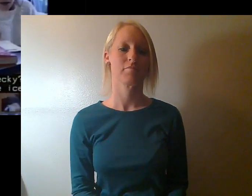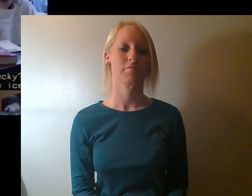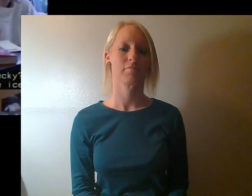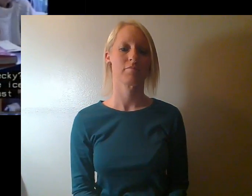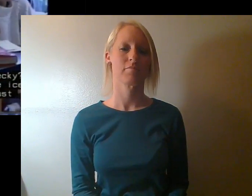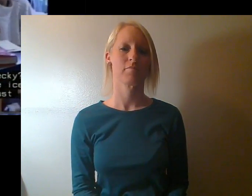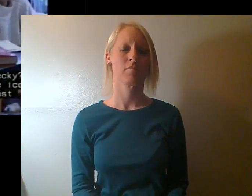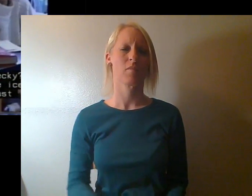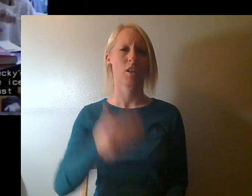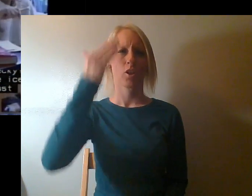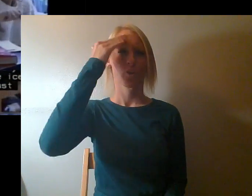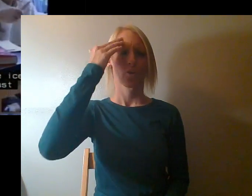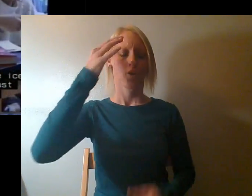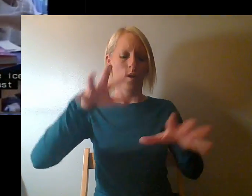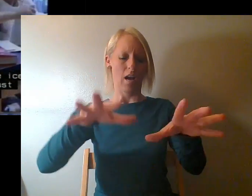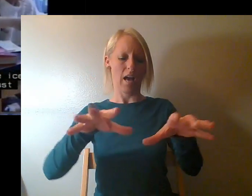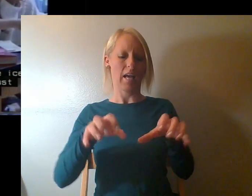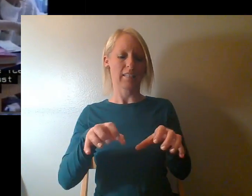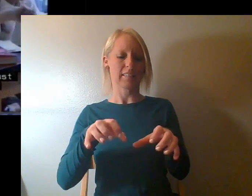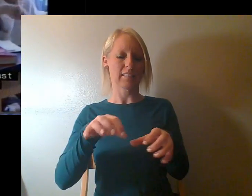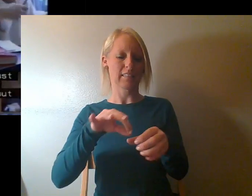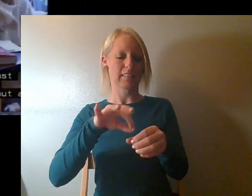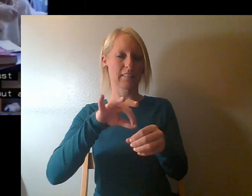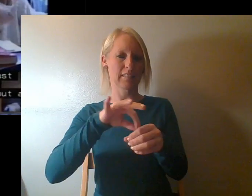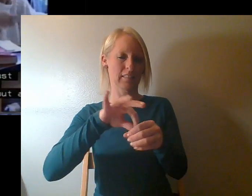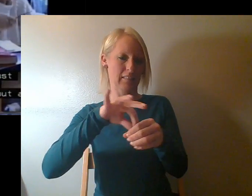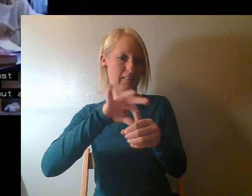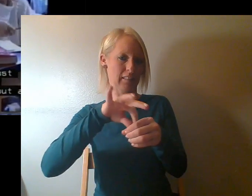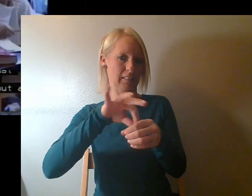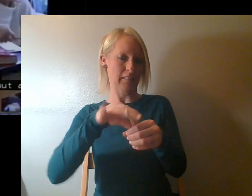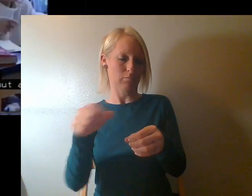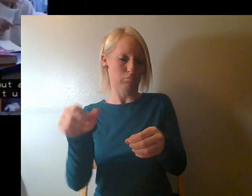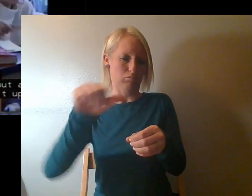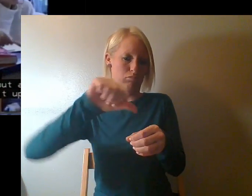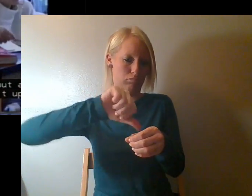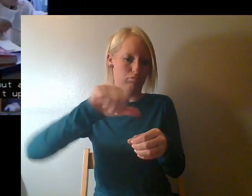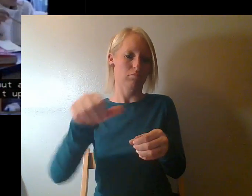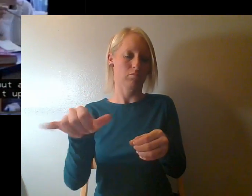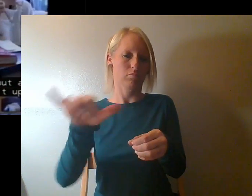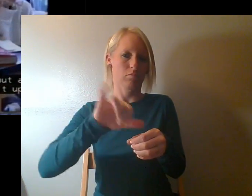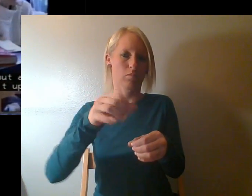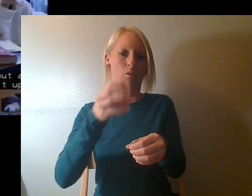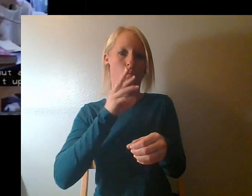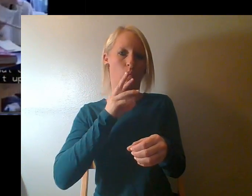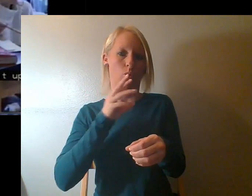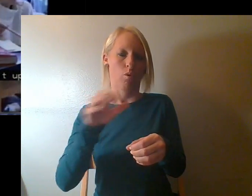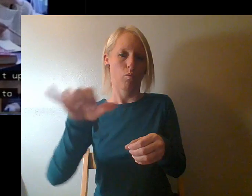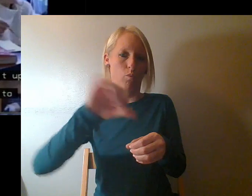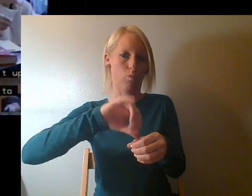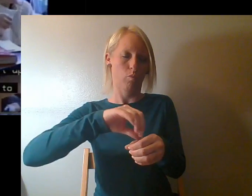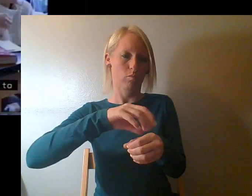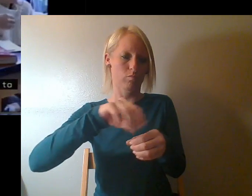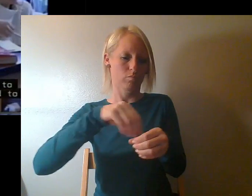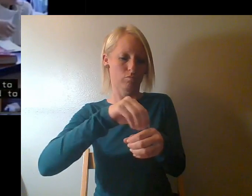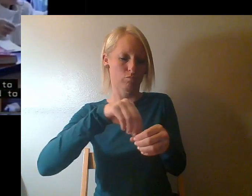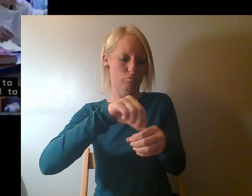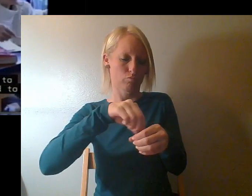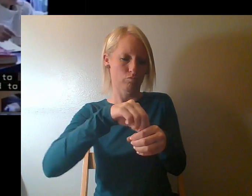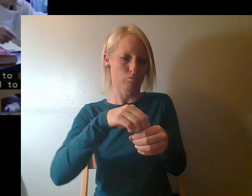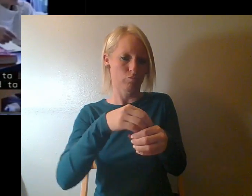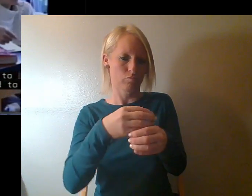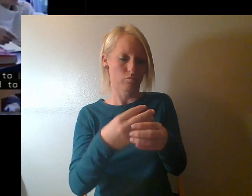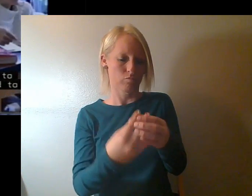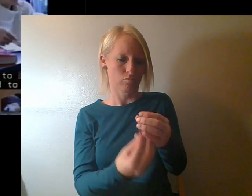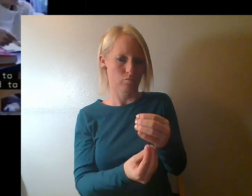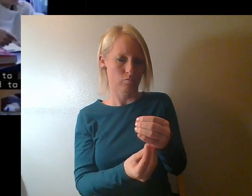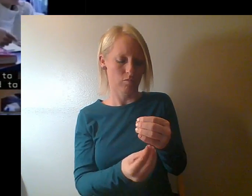tea or something, and you just put one of those little scoops in, and then put a little water in it to mix it up. Yes. Well, how come it sinks to the bottom if it's supposed to happen